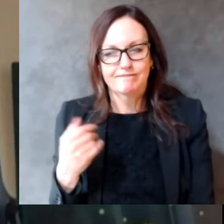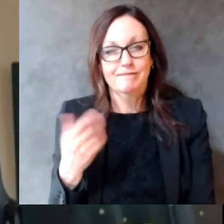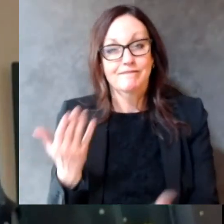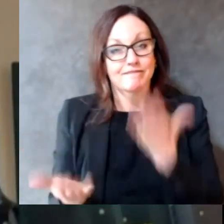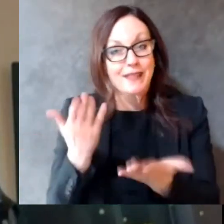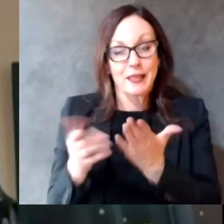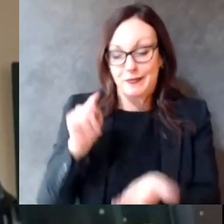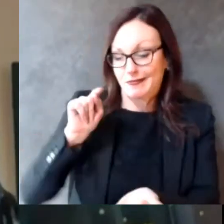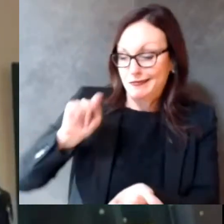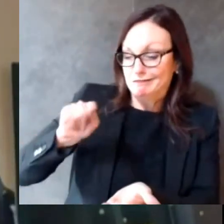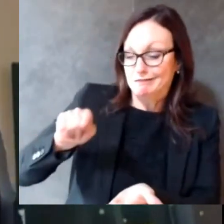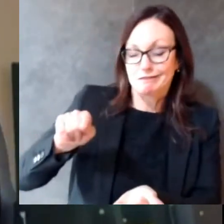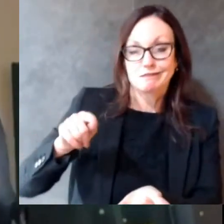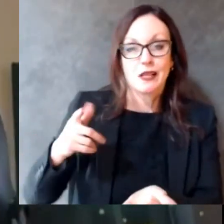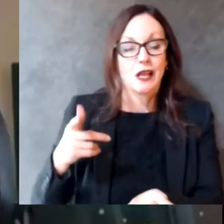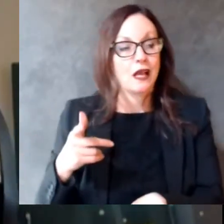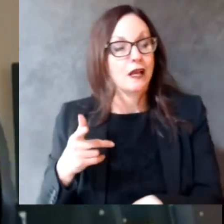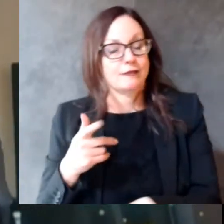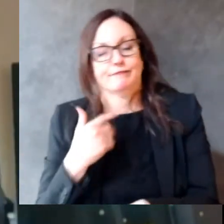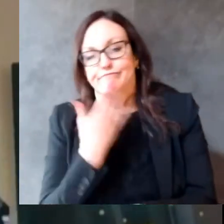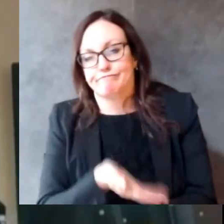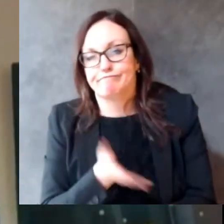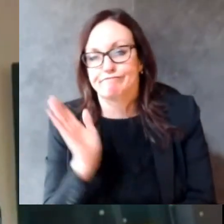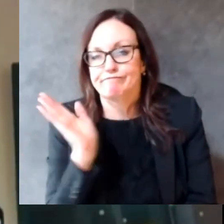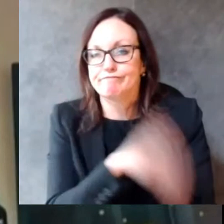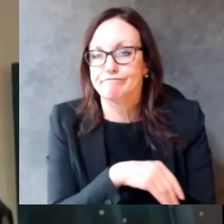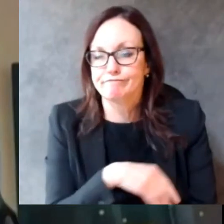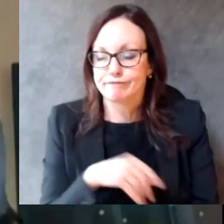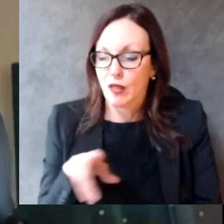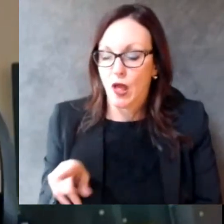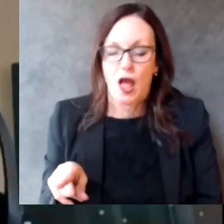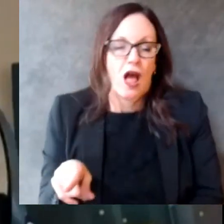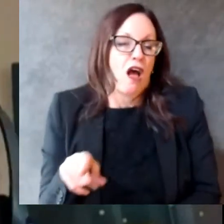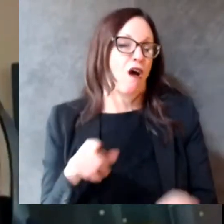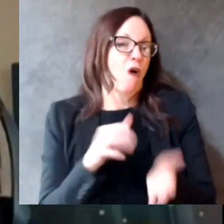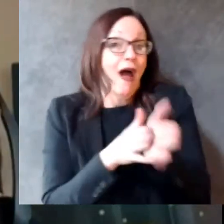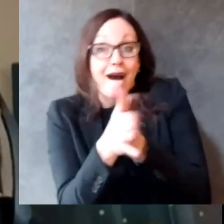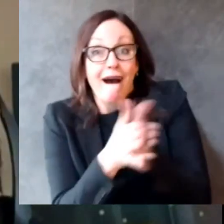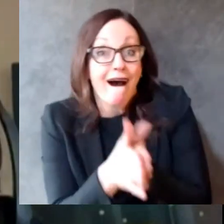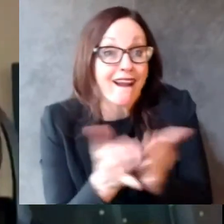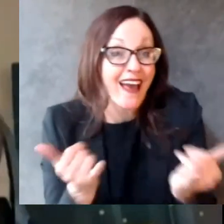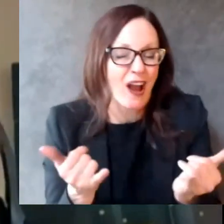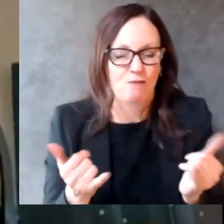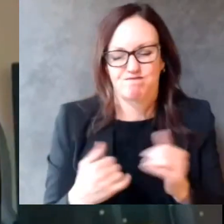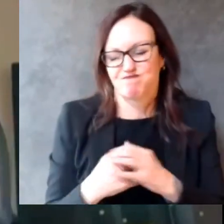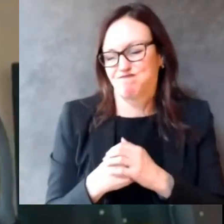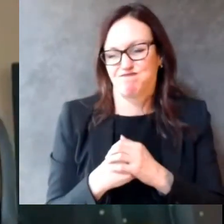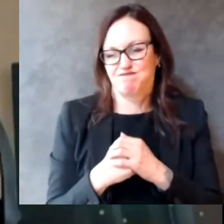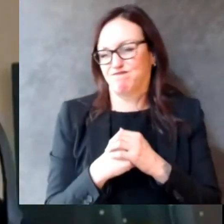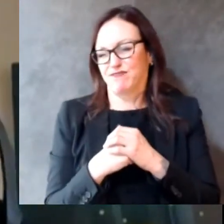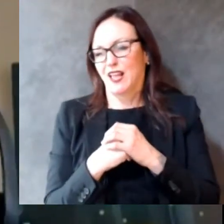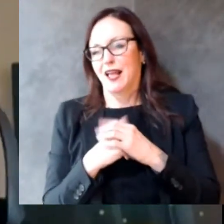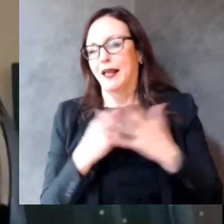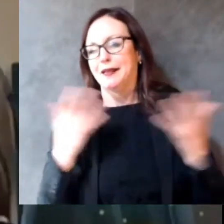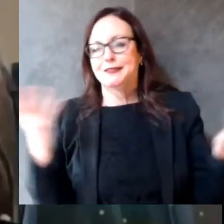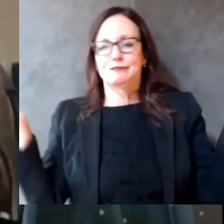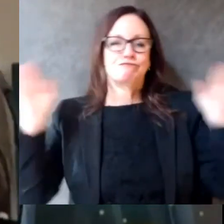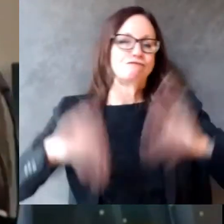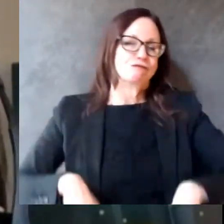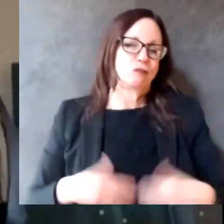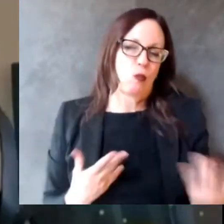to people who either didn't have as much information, didn't have as easy an access, didn't have as